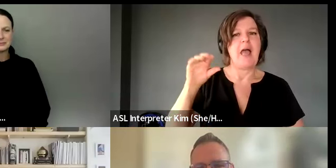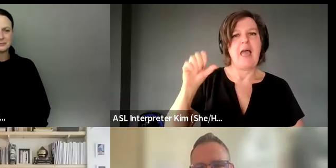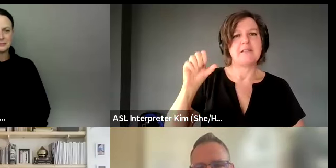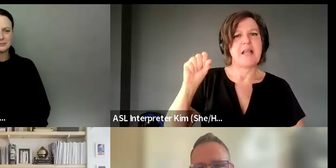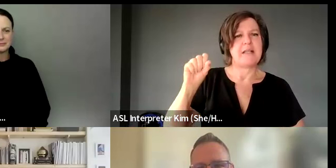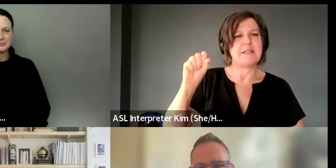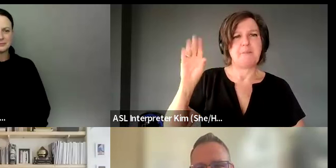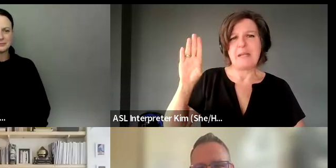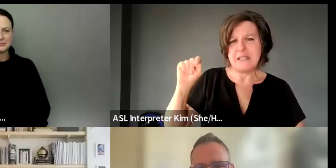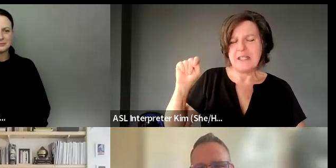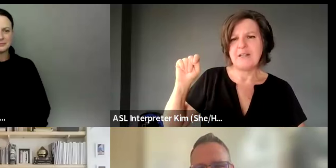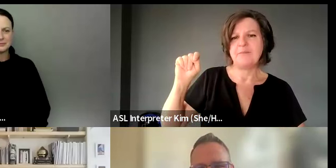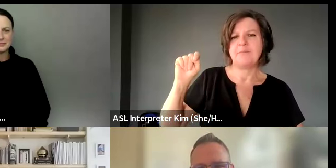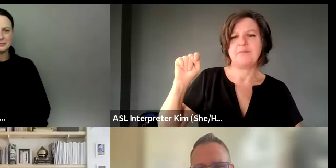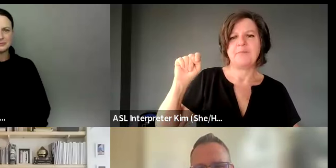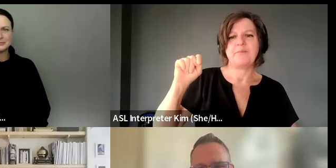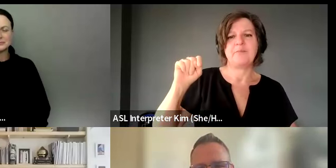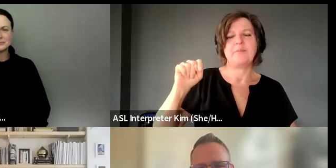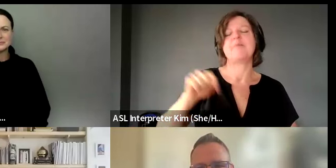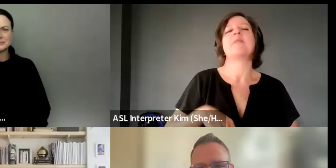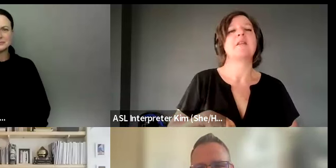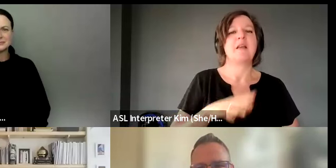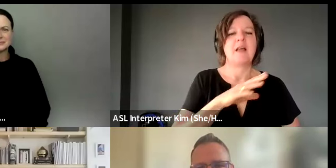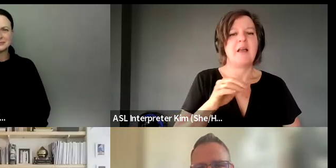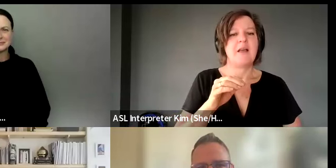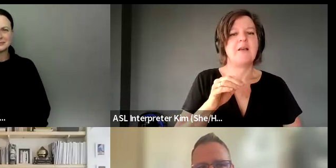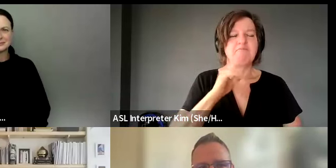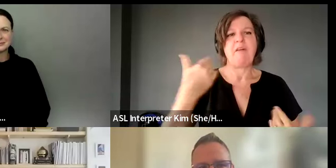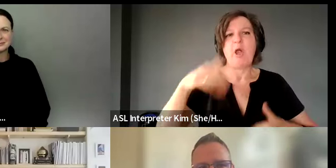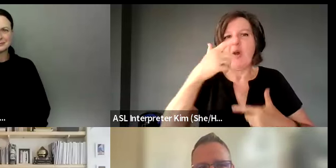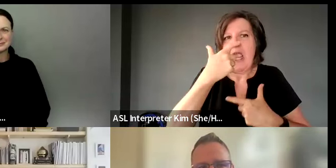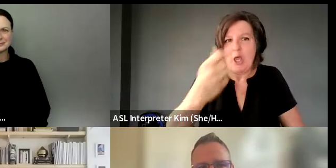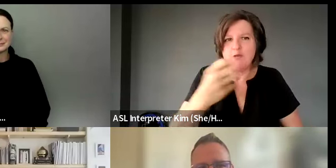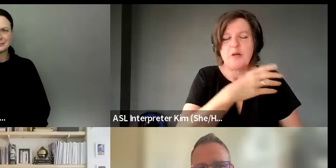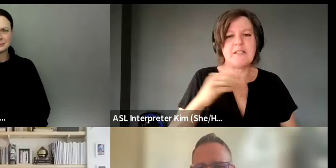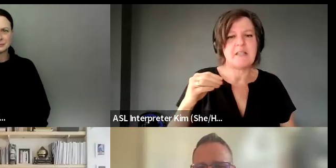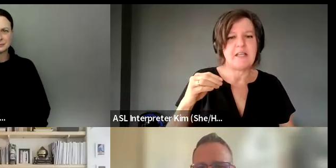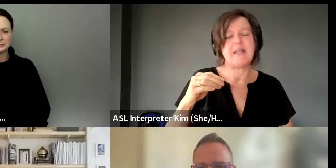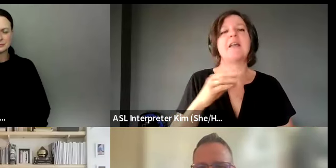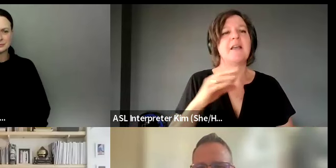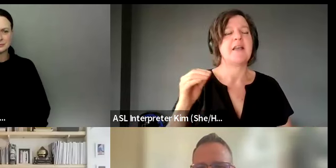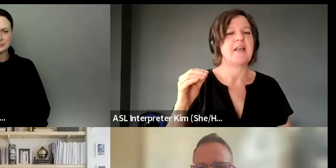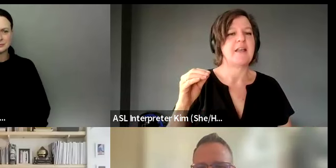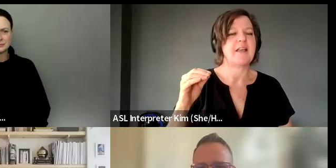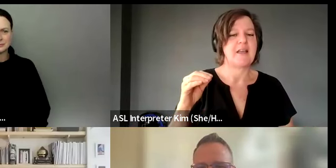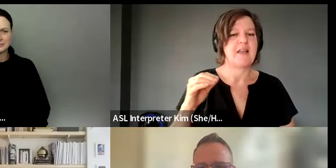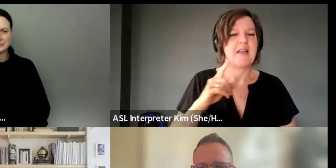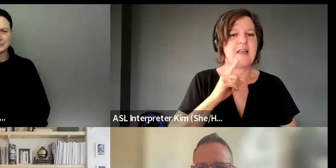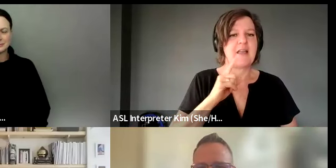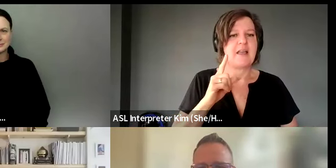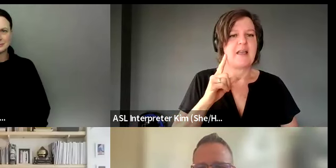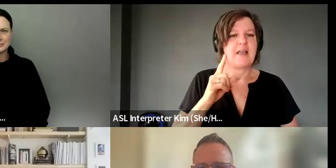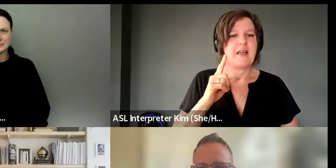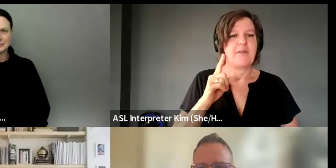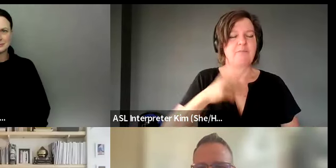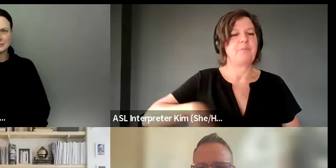very interesting. And the internet was incredible. We